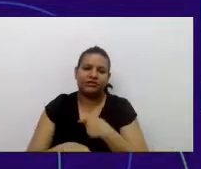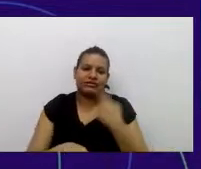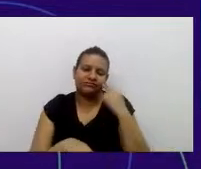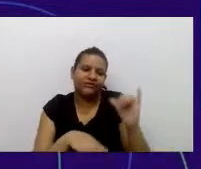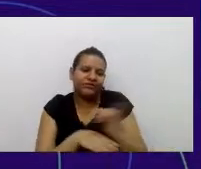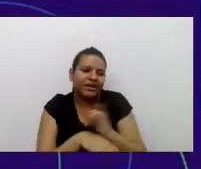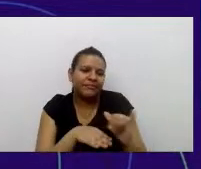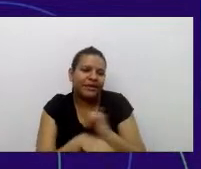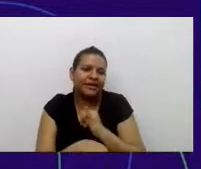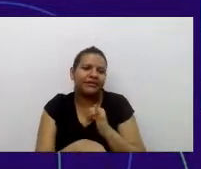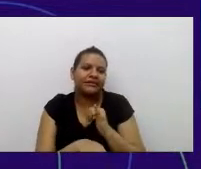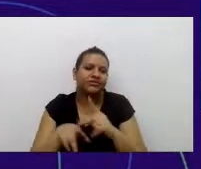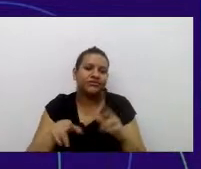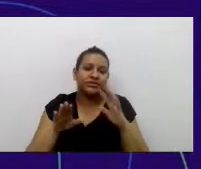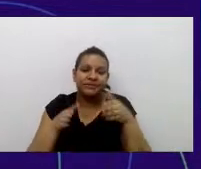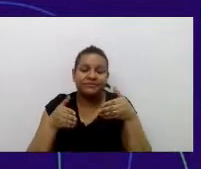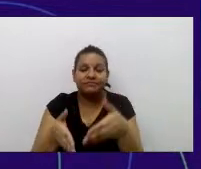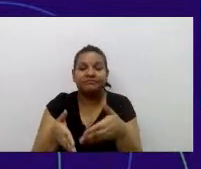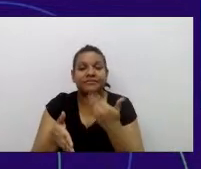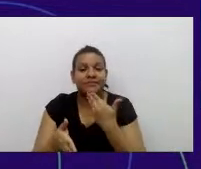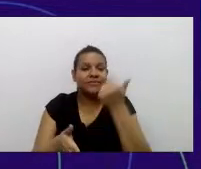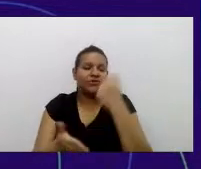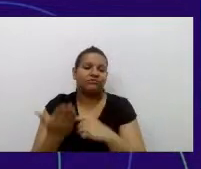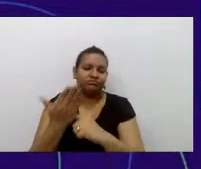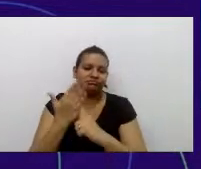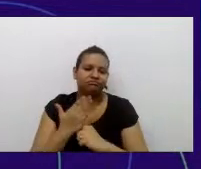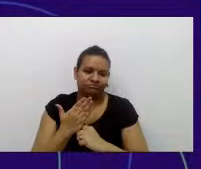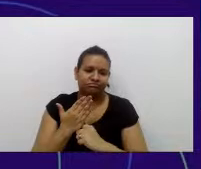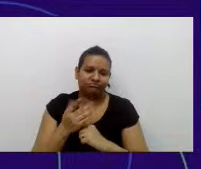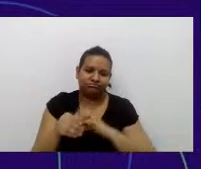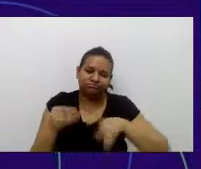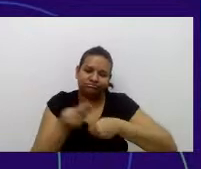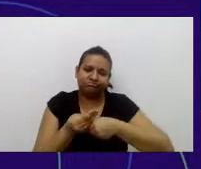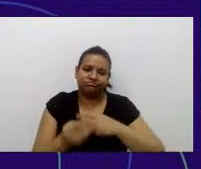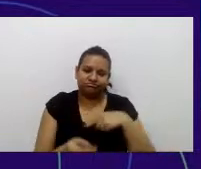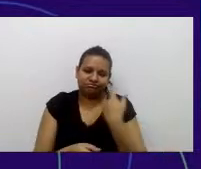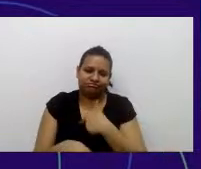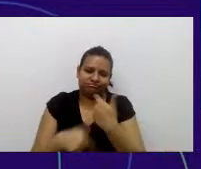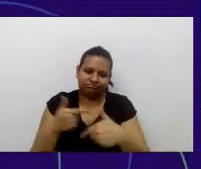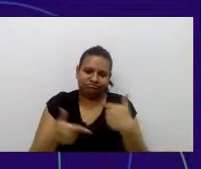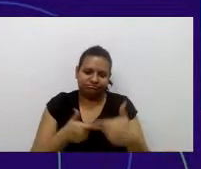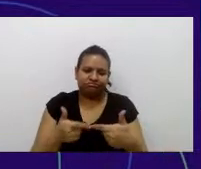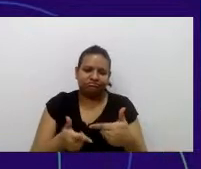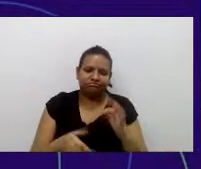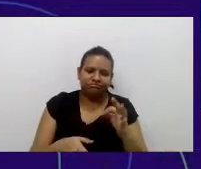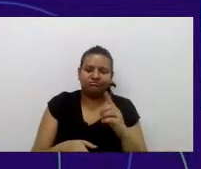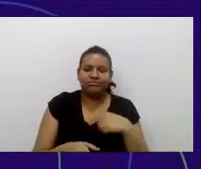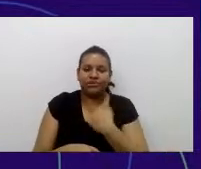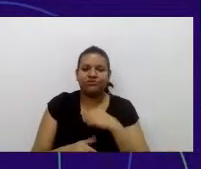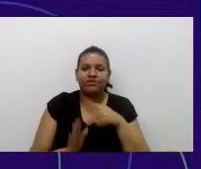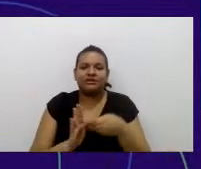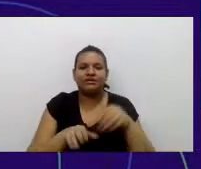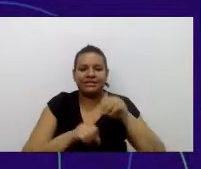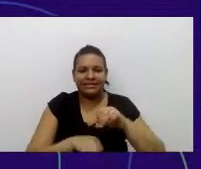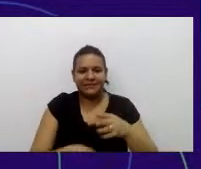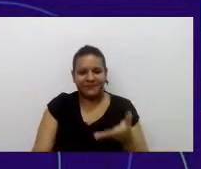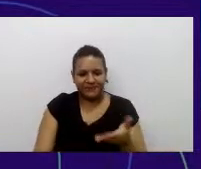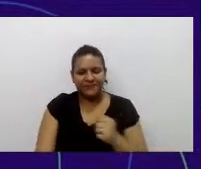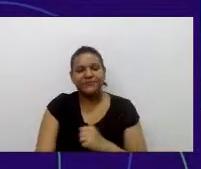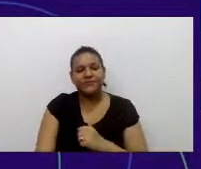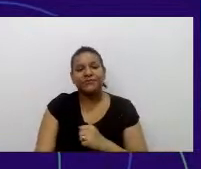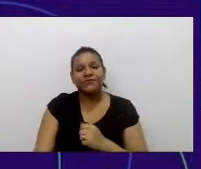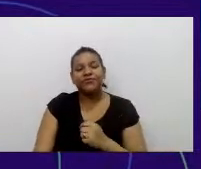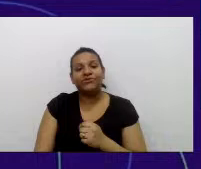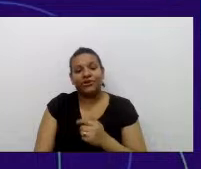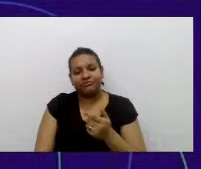tools that complement our own teaching style and teaching approach. We want to be, again, critical and reflective and